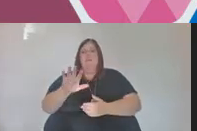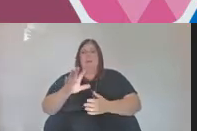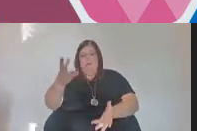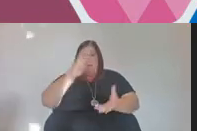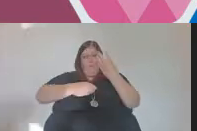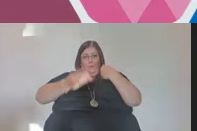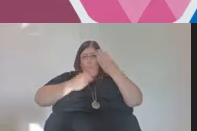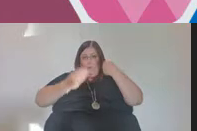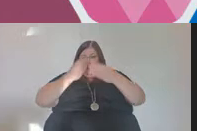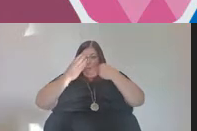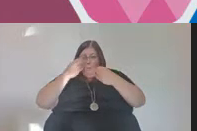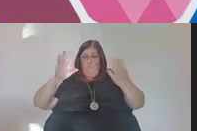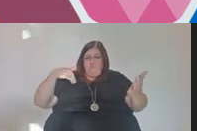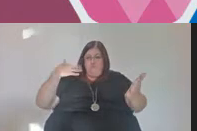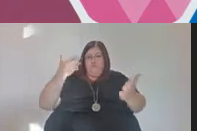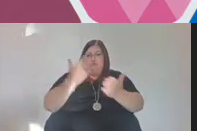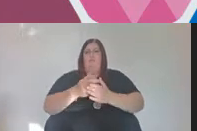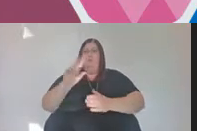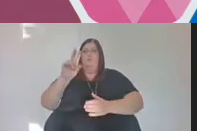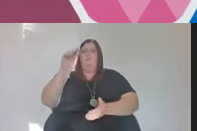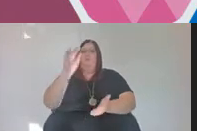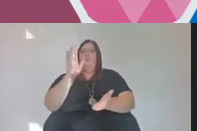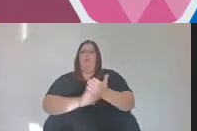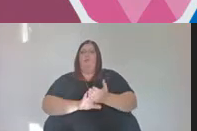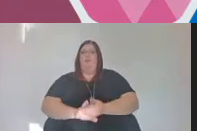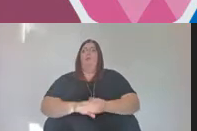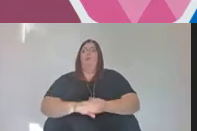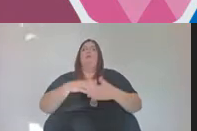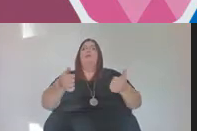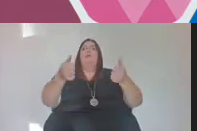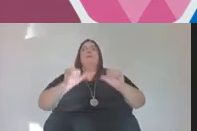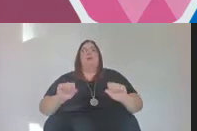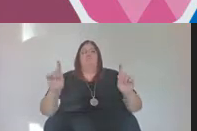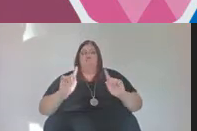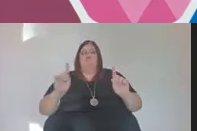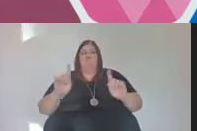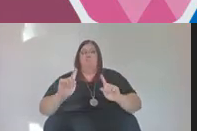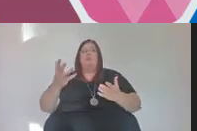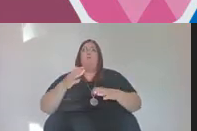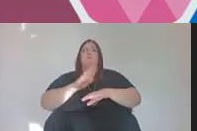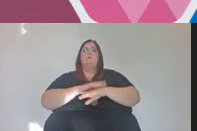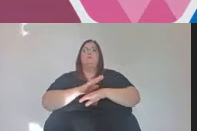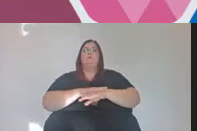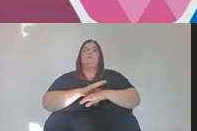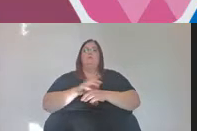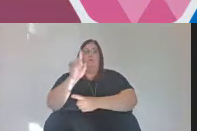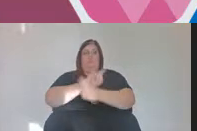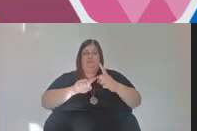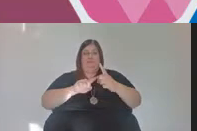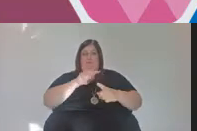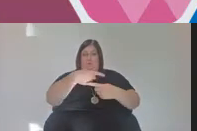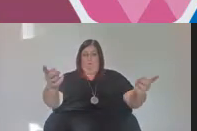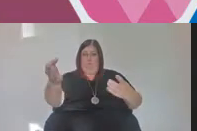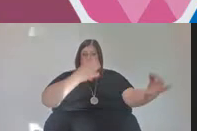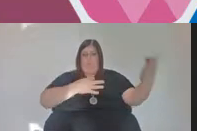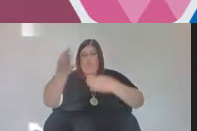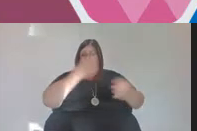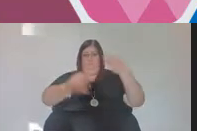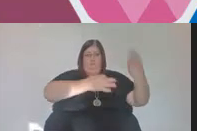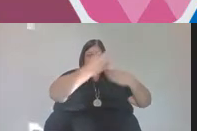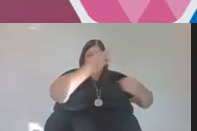what we've been up to over the last 12 months. So it's now time to open up the meeting to your questions,